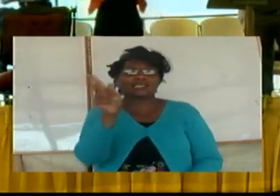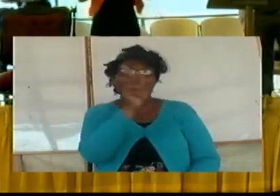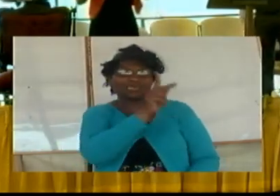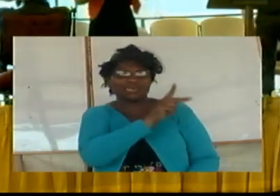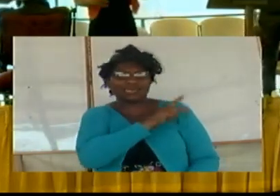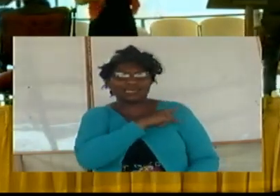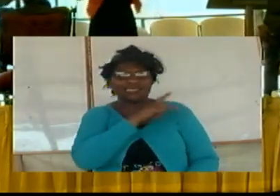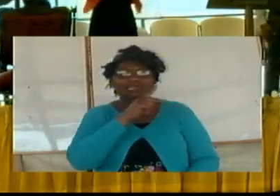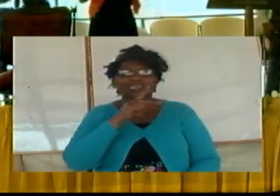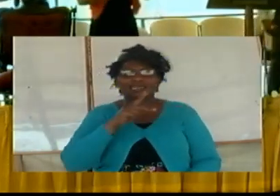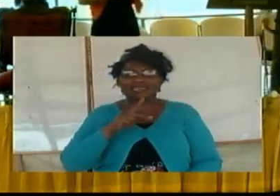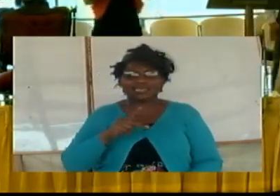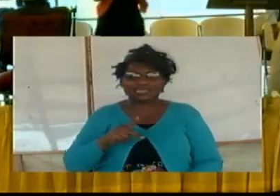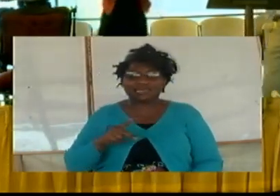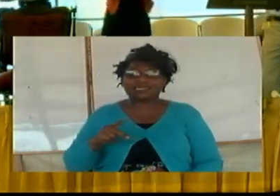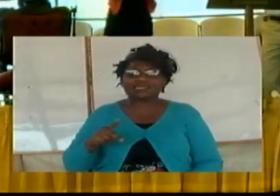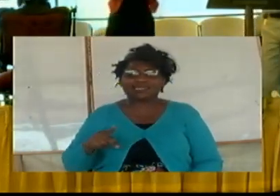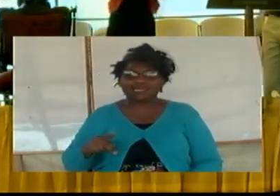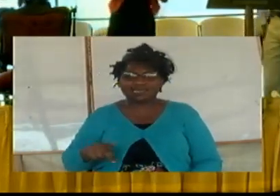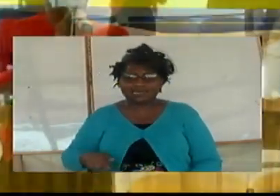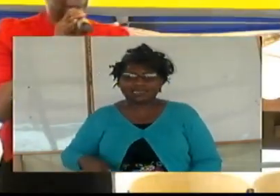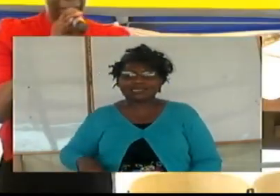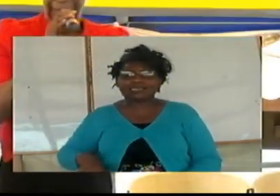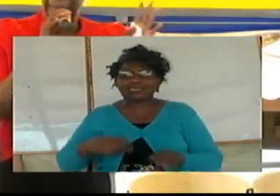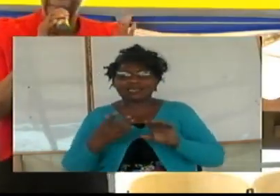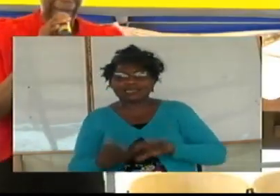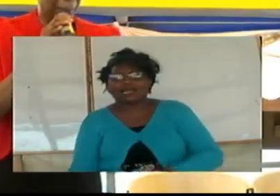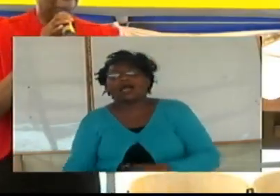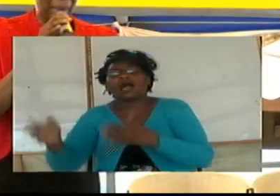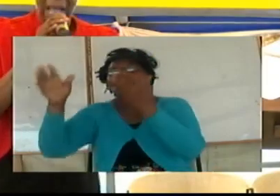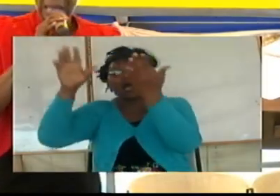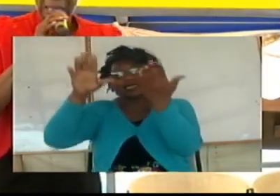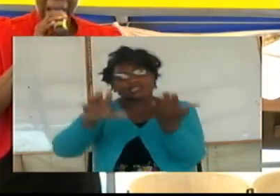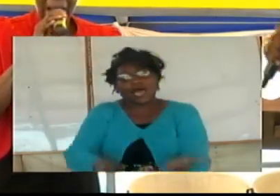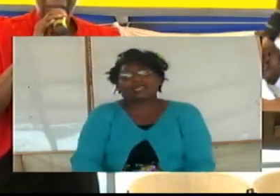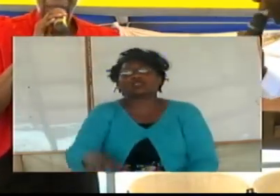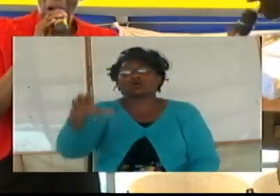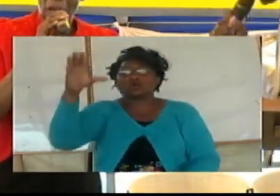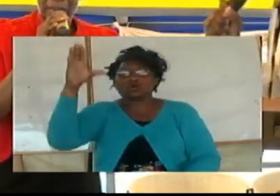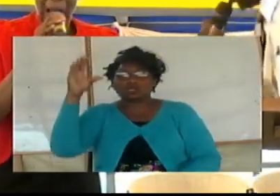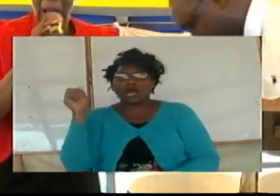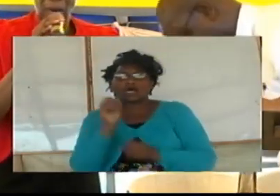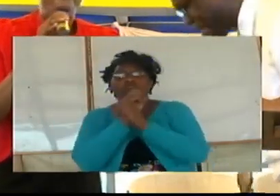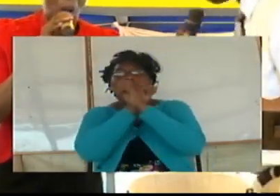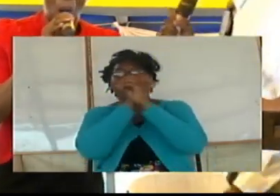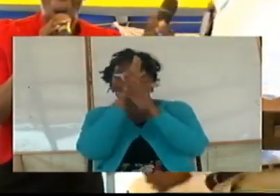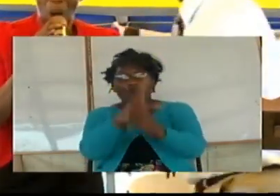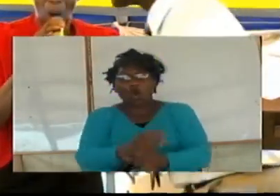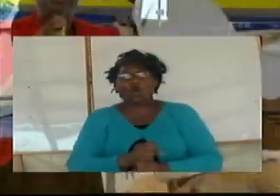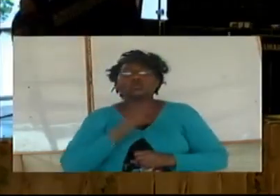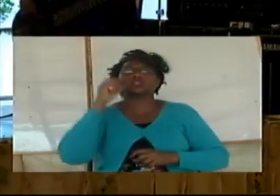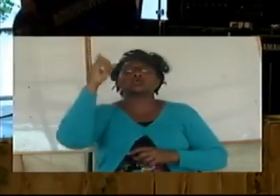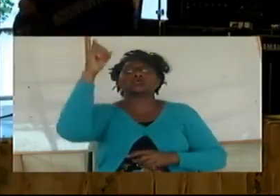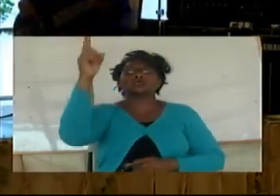risen. I wish somebody could just sing it one more time. Death could not hold you down, Jesus.